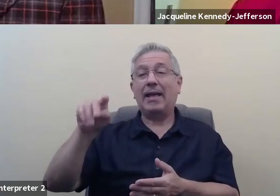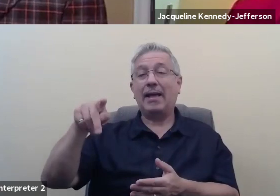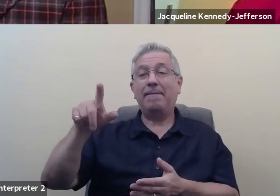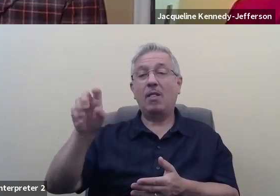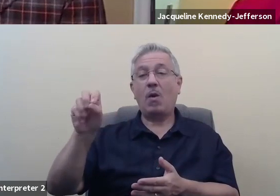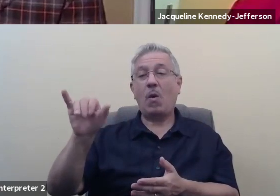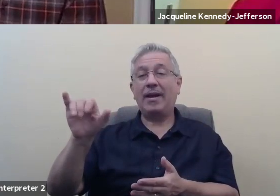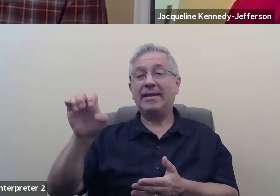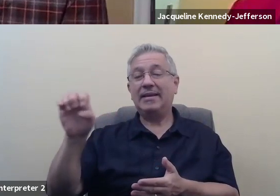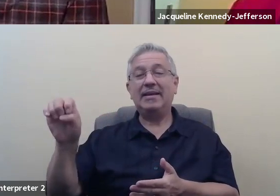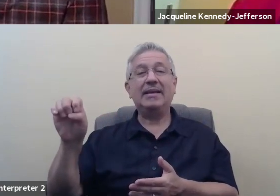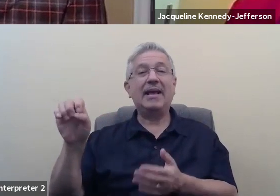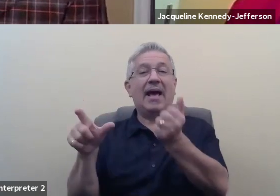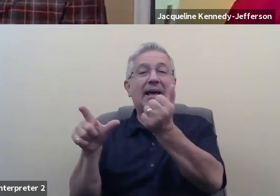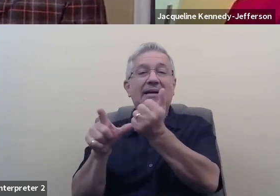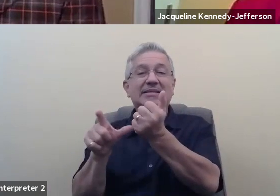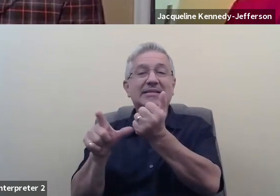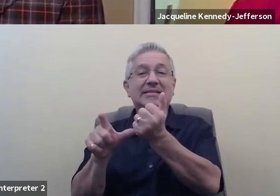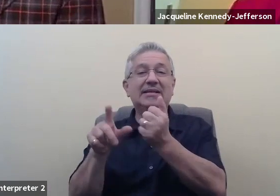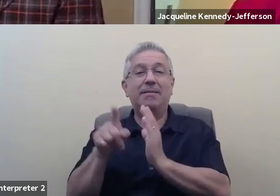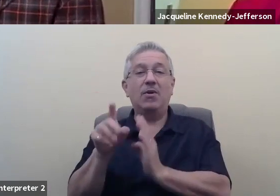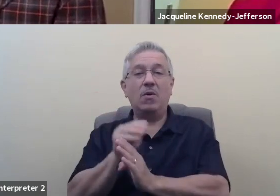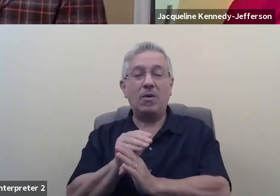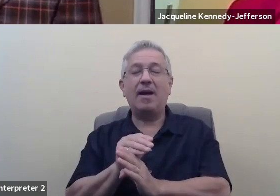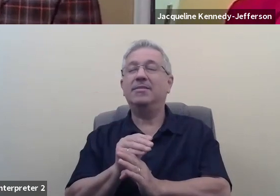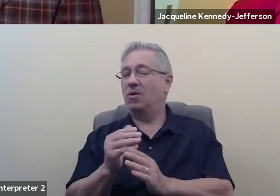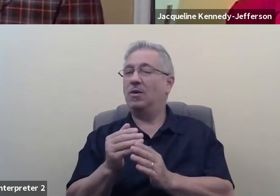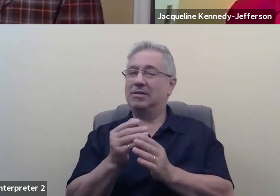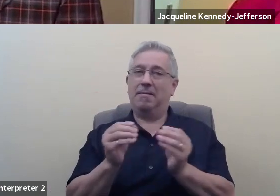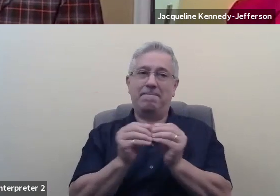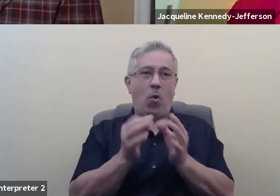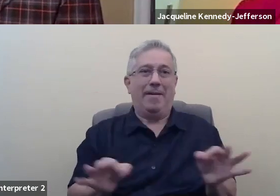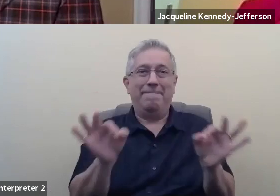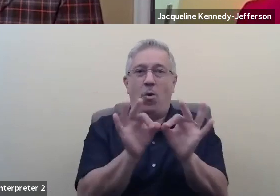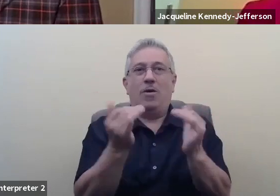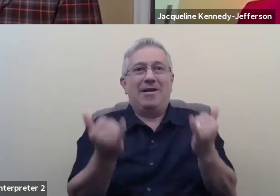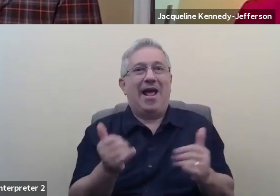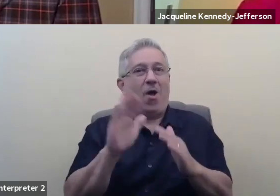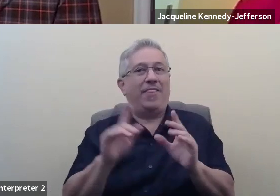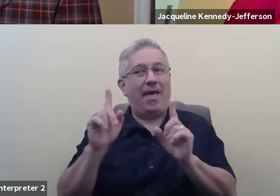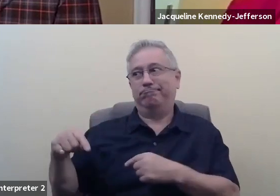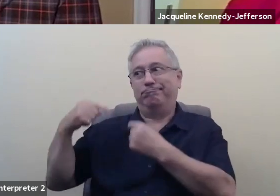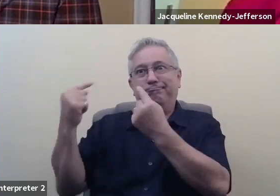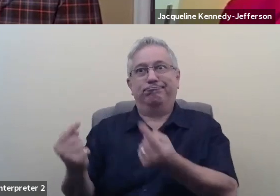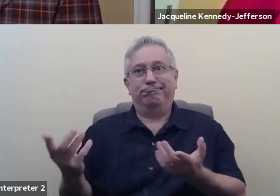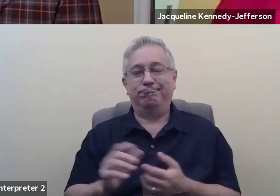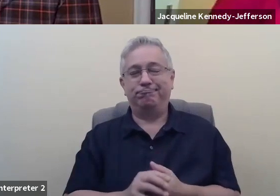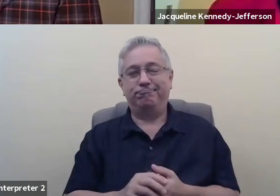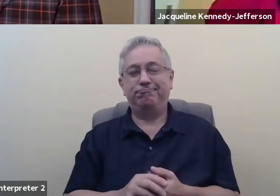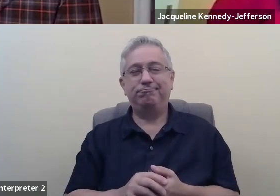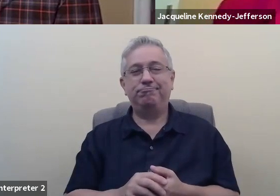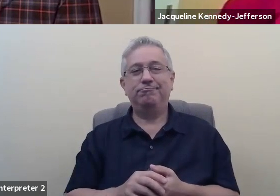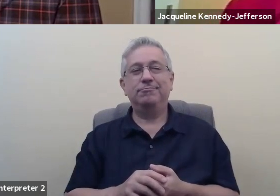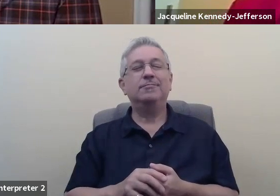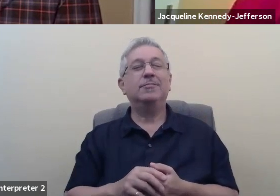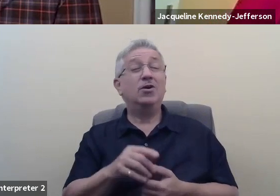we're busier than ever now. And I'm just going to jump in and take that busier than